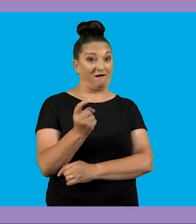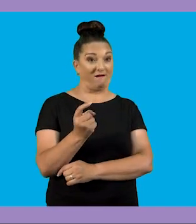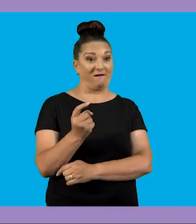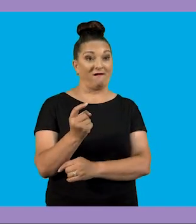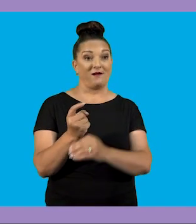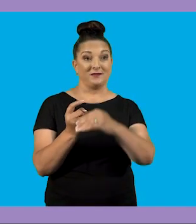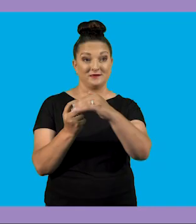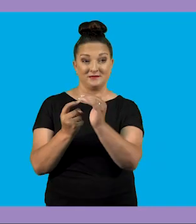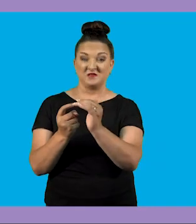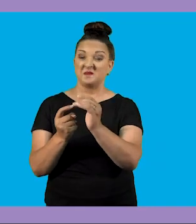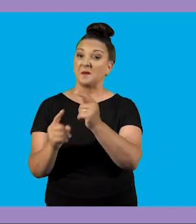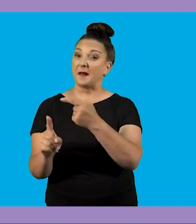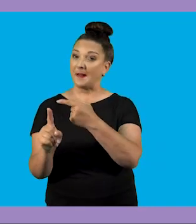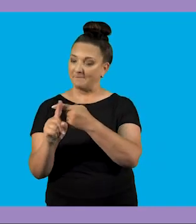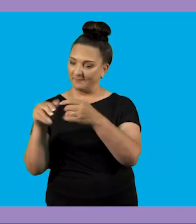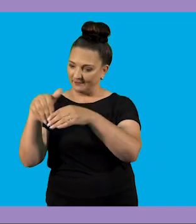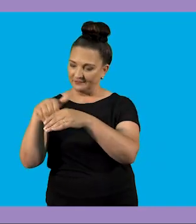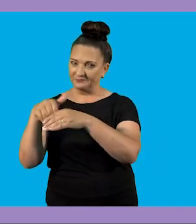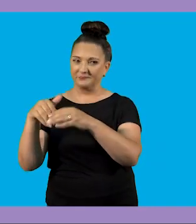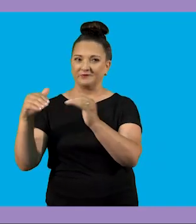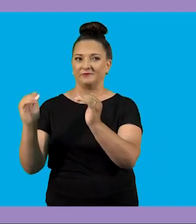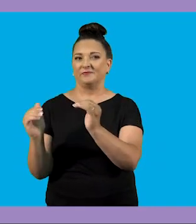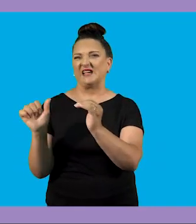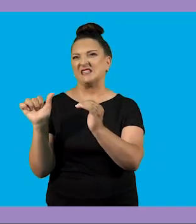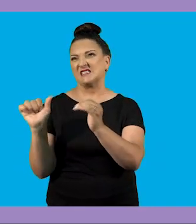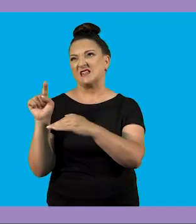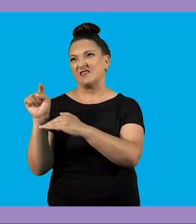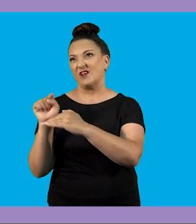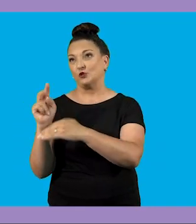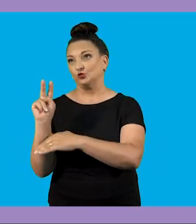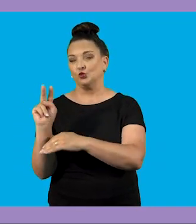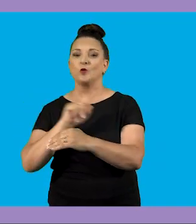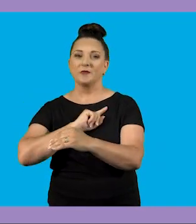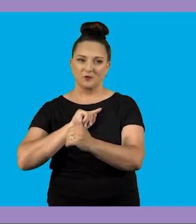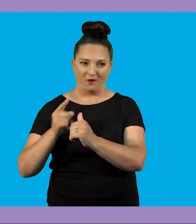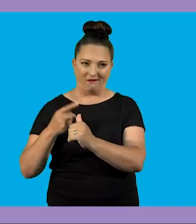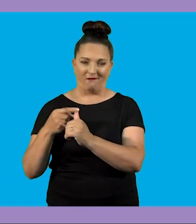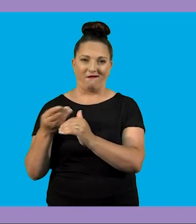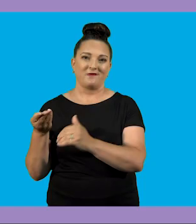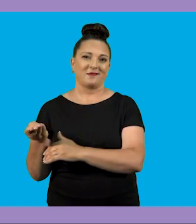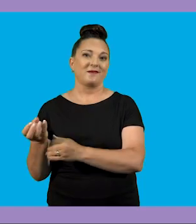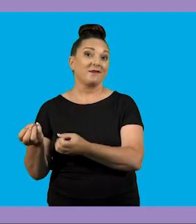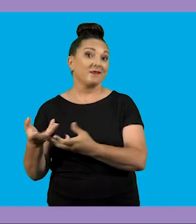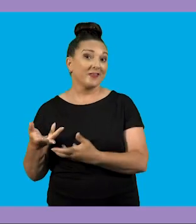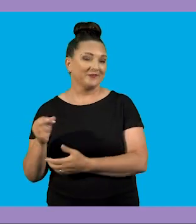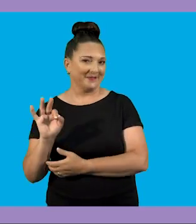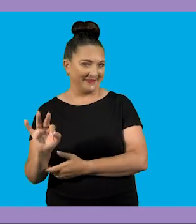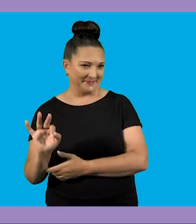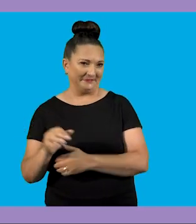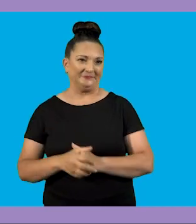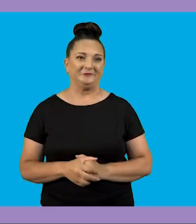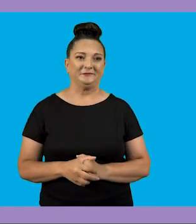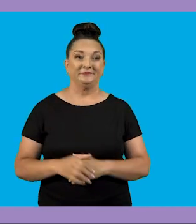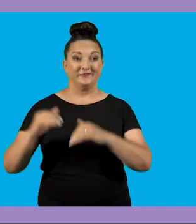with x. And of course, we are adding in that bracket. And then we are going to say 6 divided by 2, that is going to give us